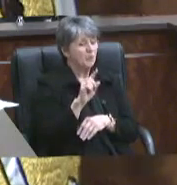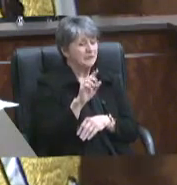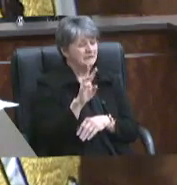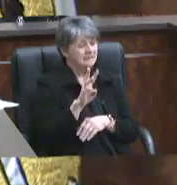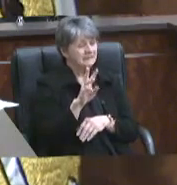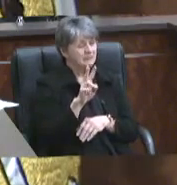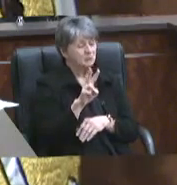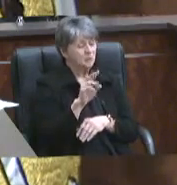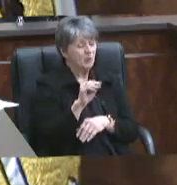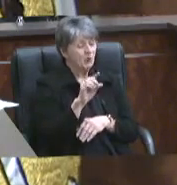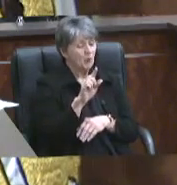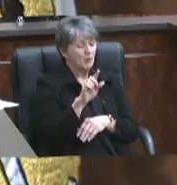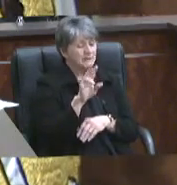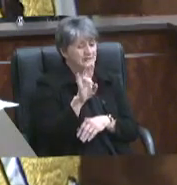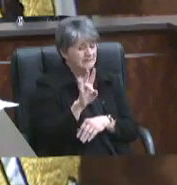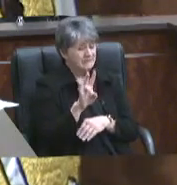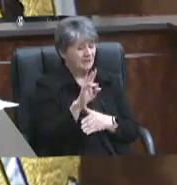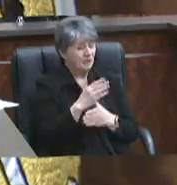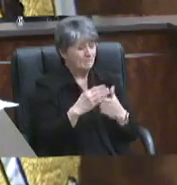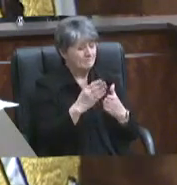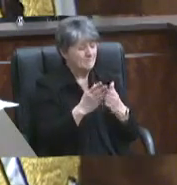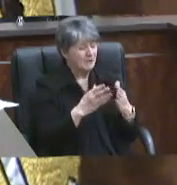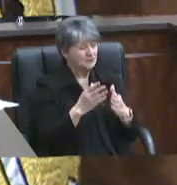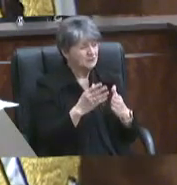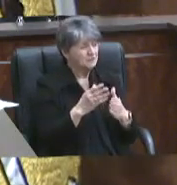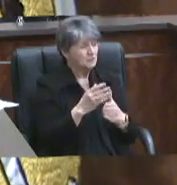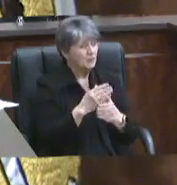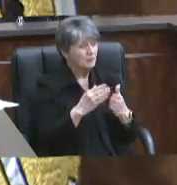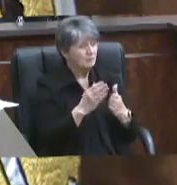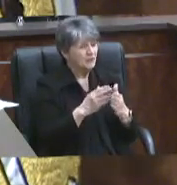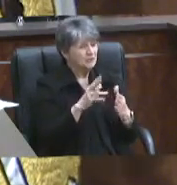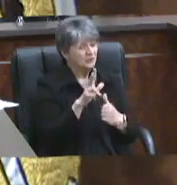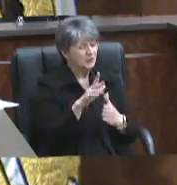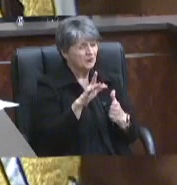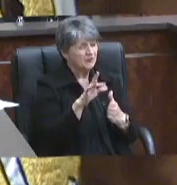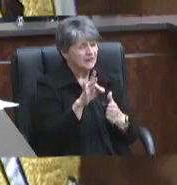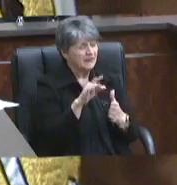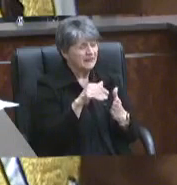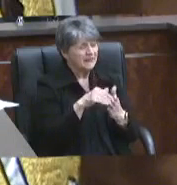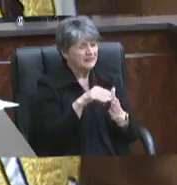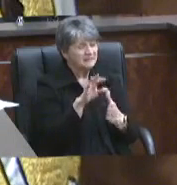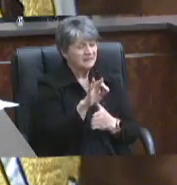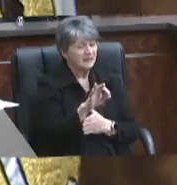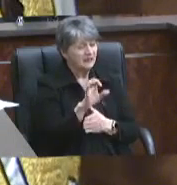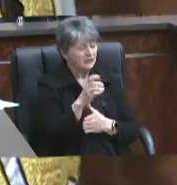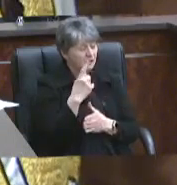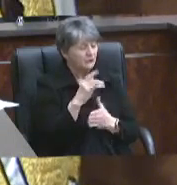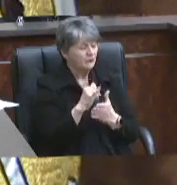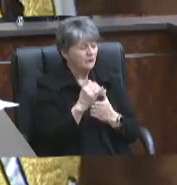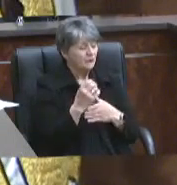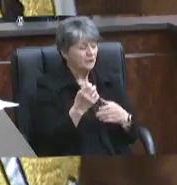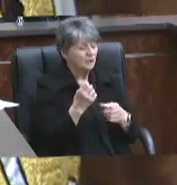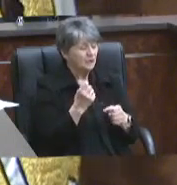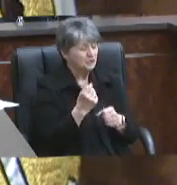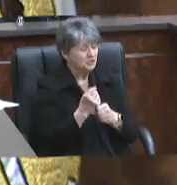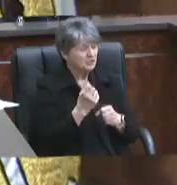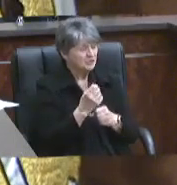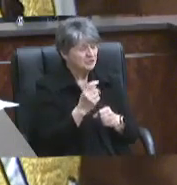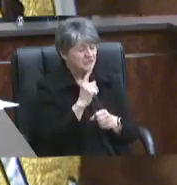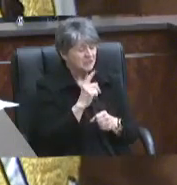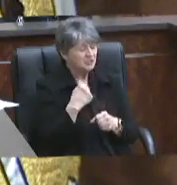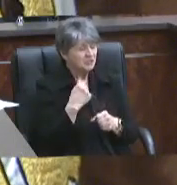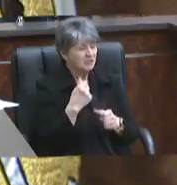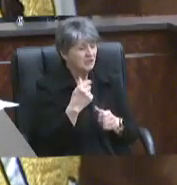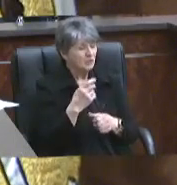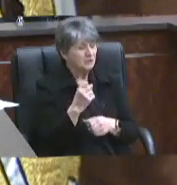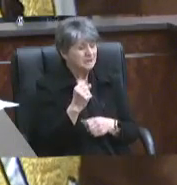2016-2017 budget, we budget $38,900 for that year. And in actuality, we spent